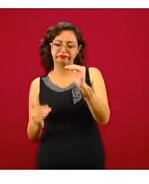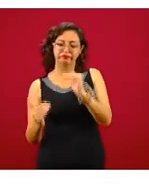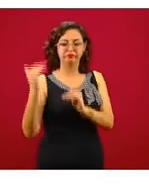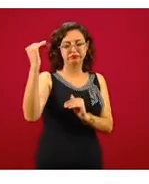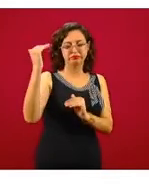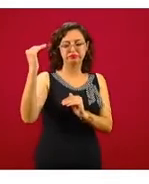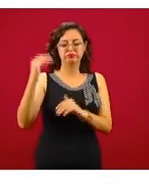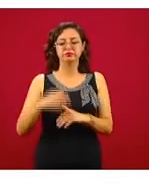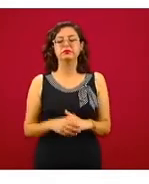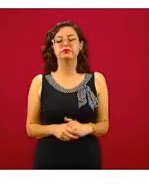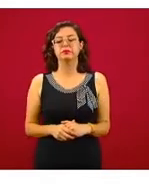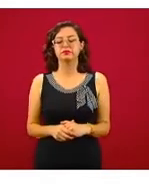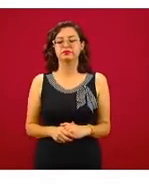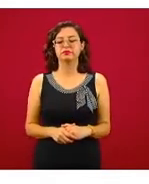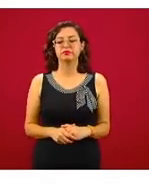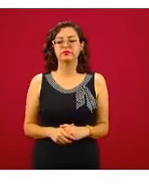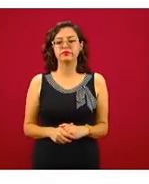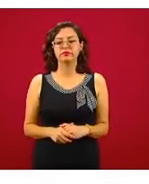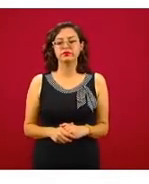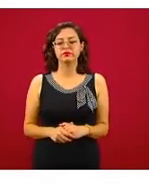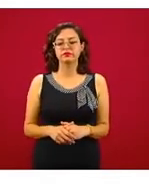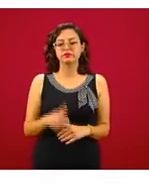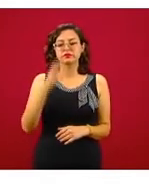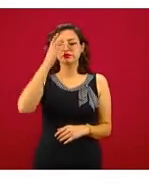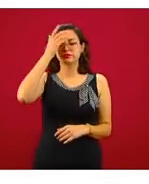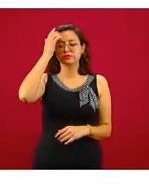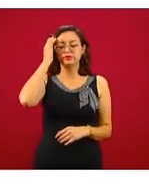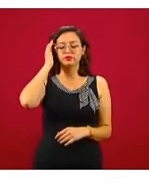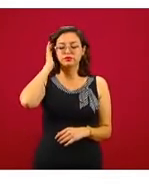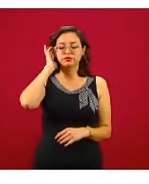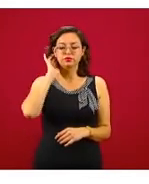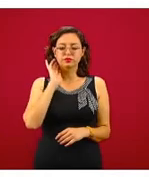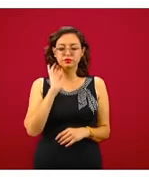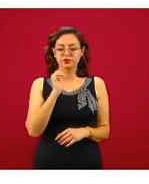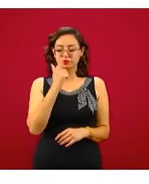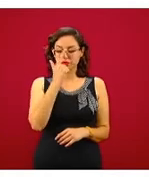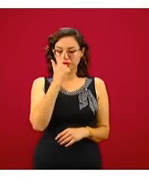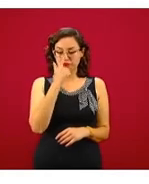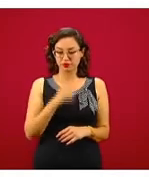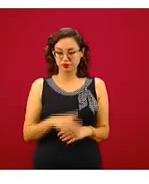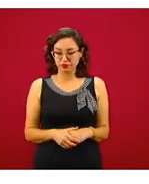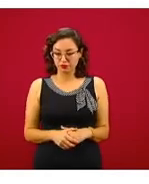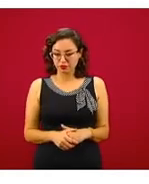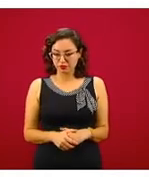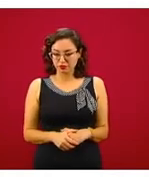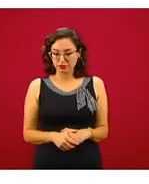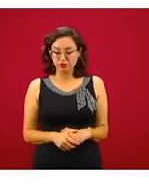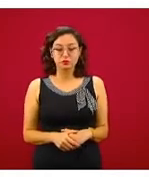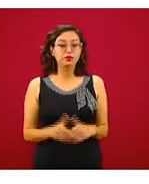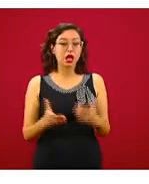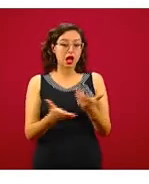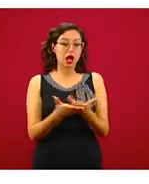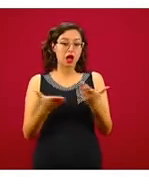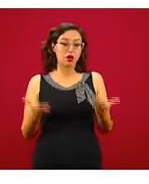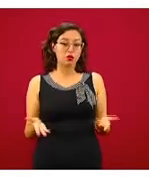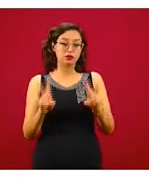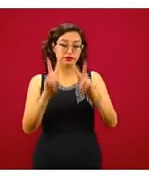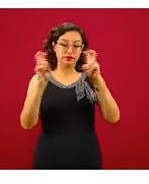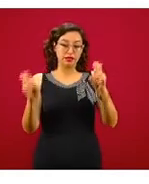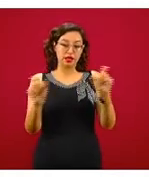tomorrow and on Wednesday we might be experiencing a slight increase. We'll have to wait and see.